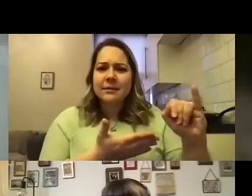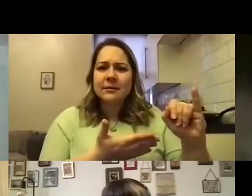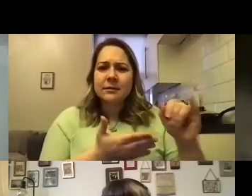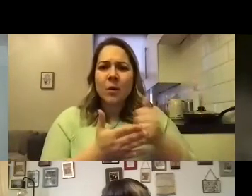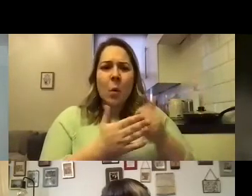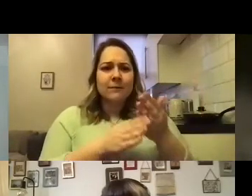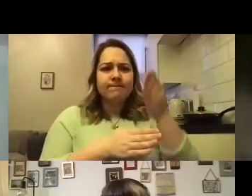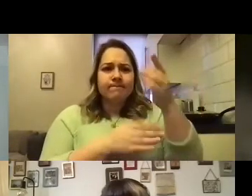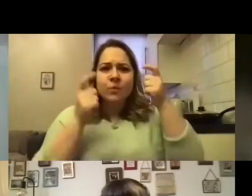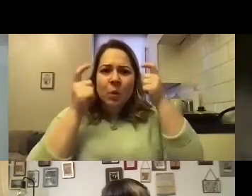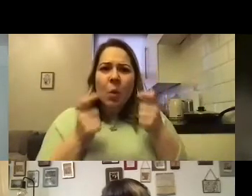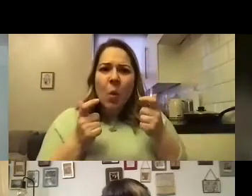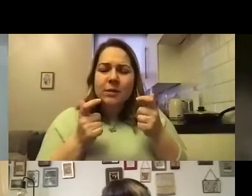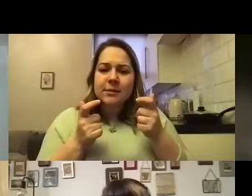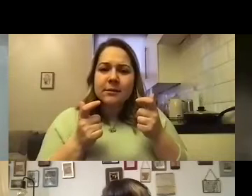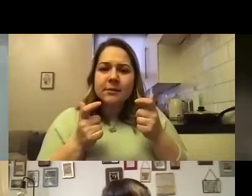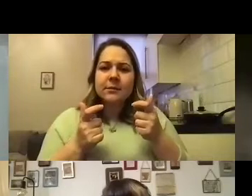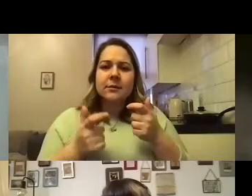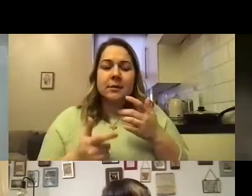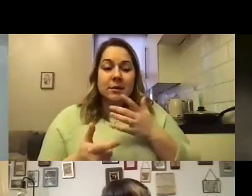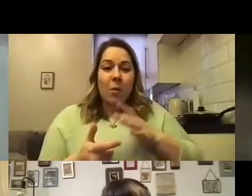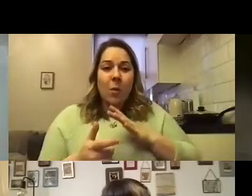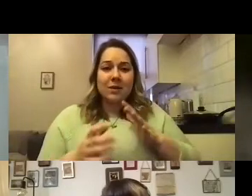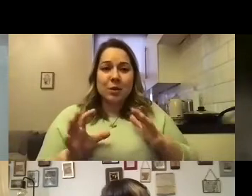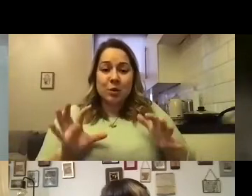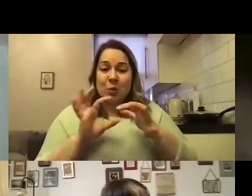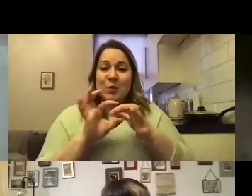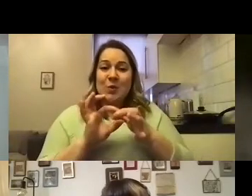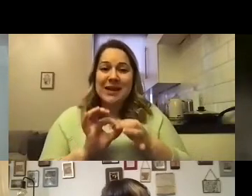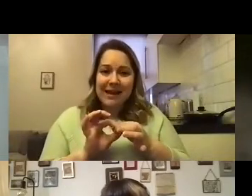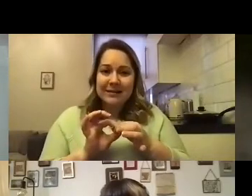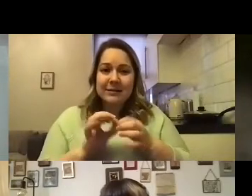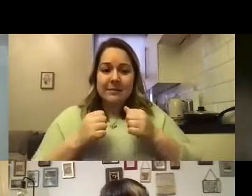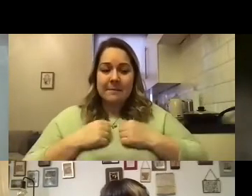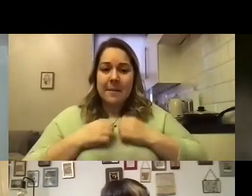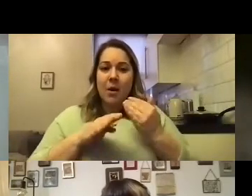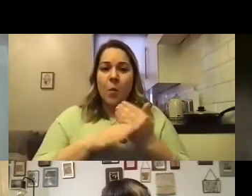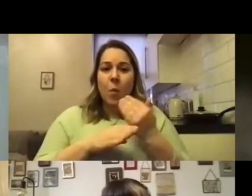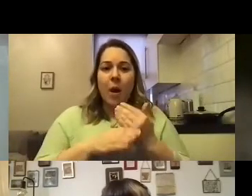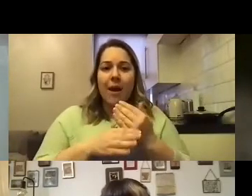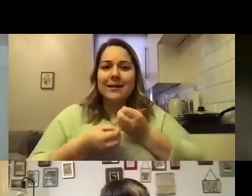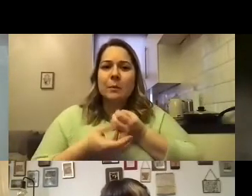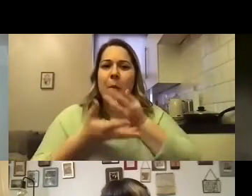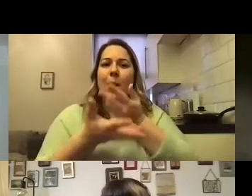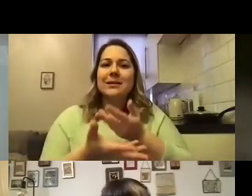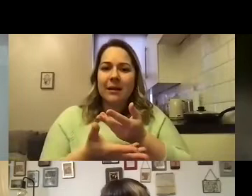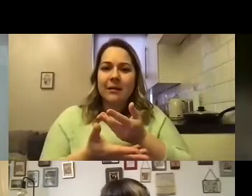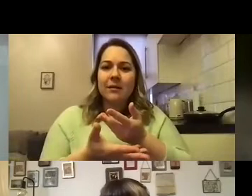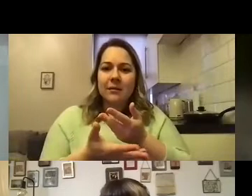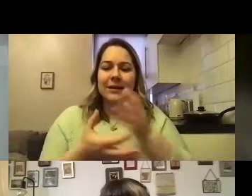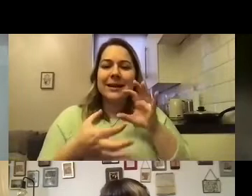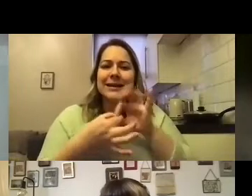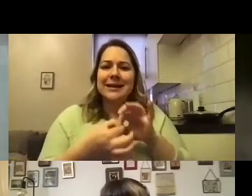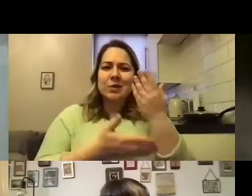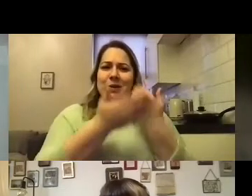the courts. And so I tried to make a connection in my piece, which is a kind of poetic narrative, about some of the history of